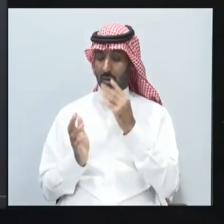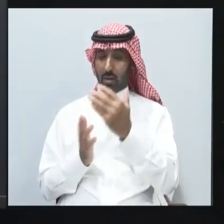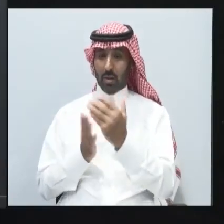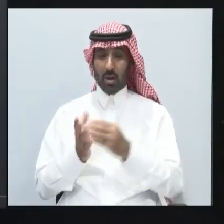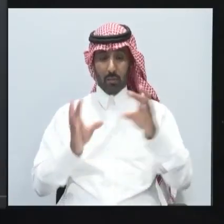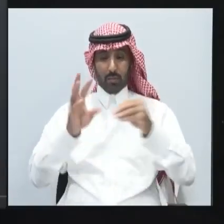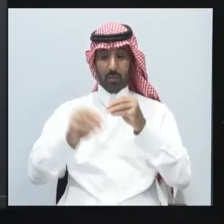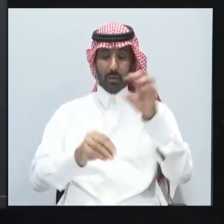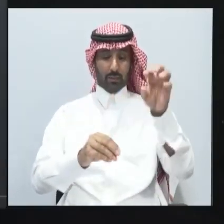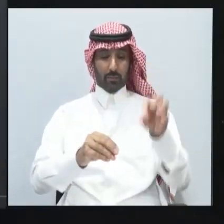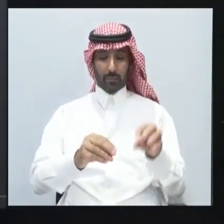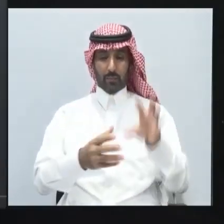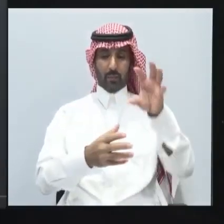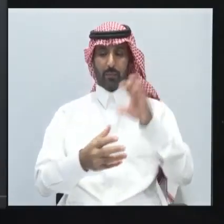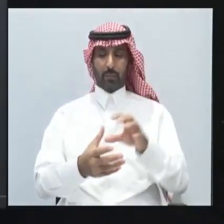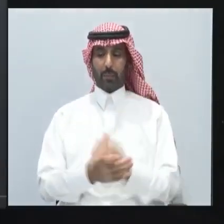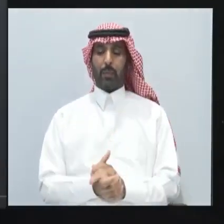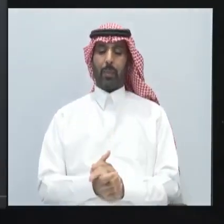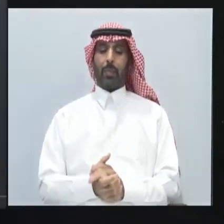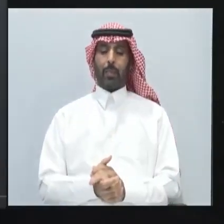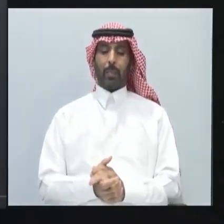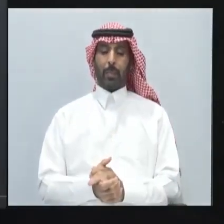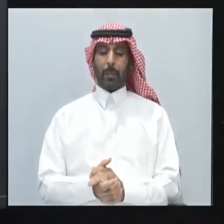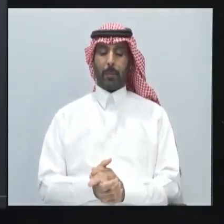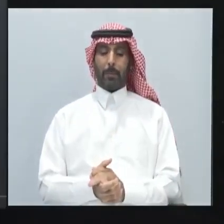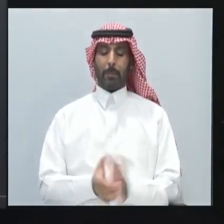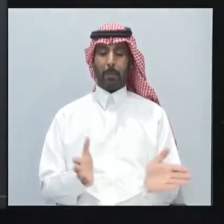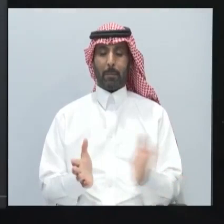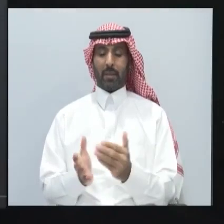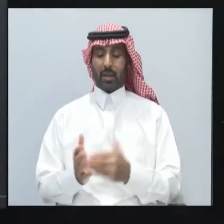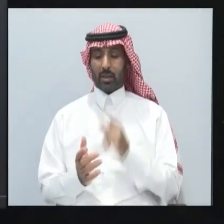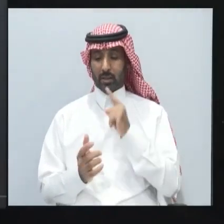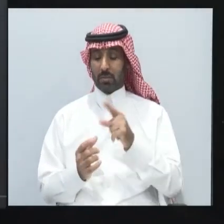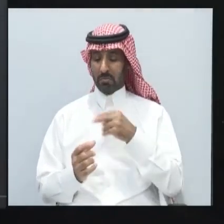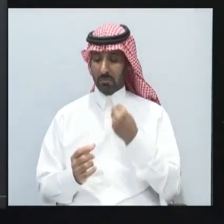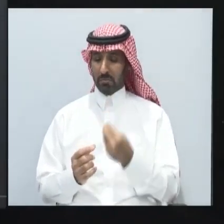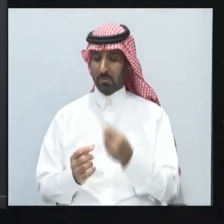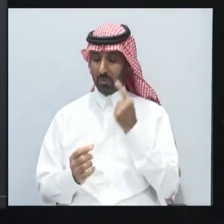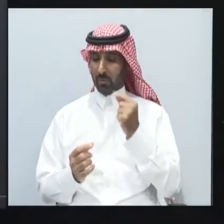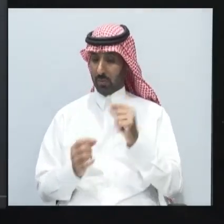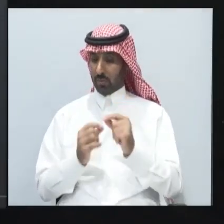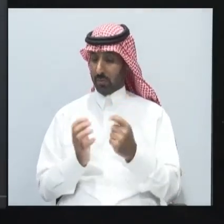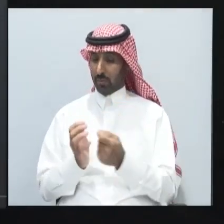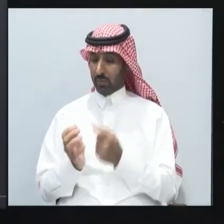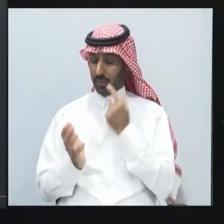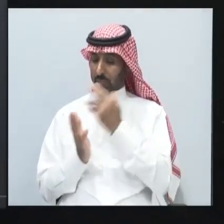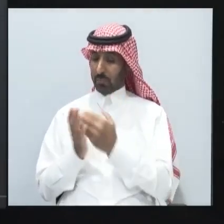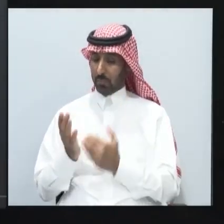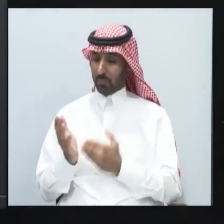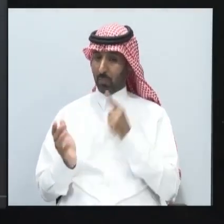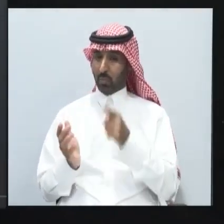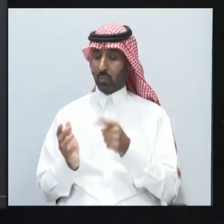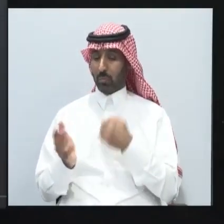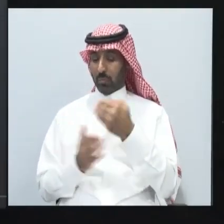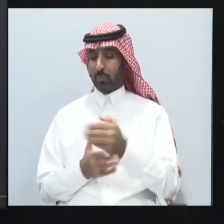the writing corner that we have here, you are going to end up with a very perfect or a perfect essay that you